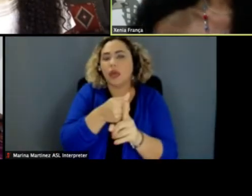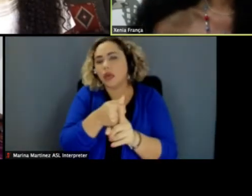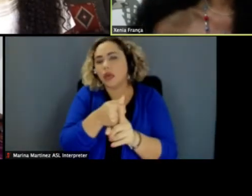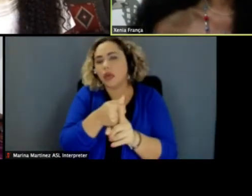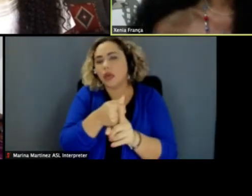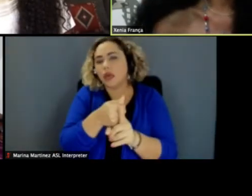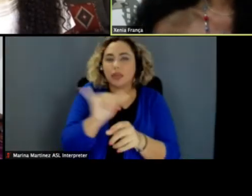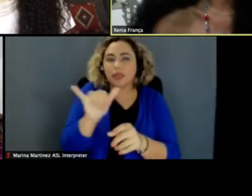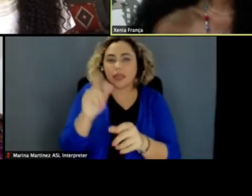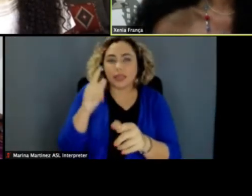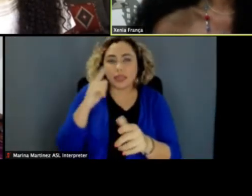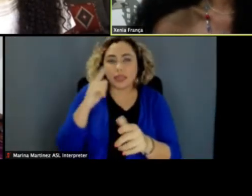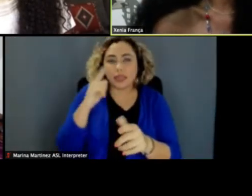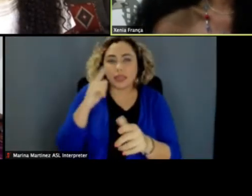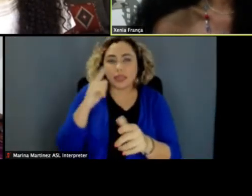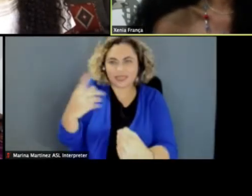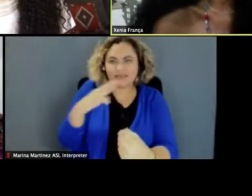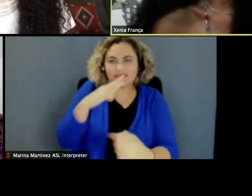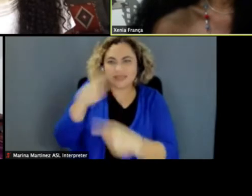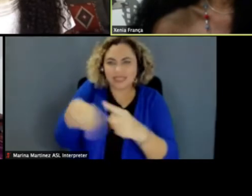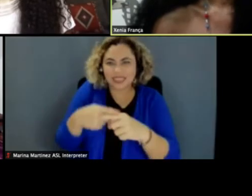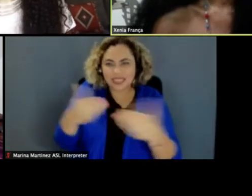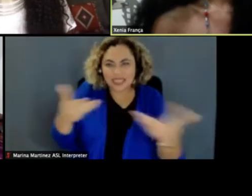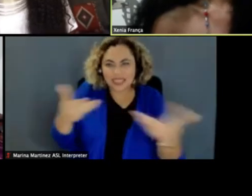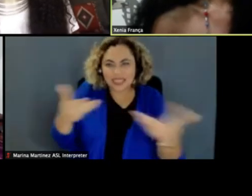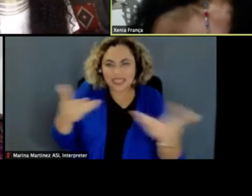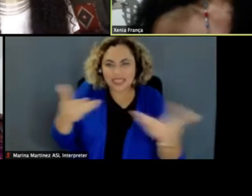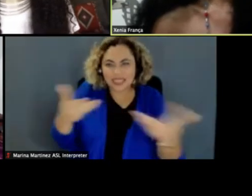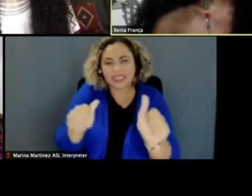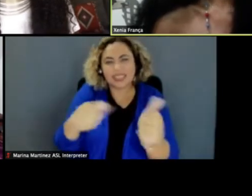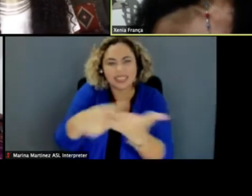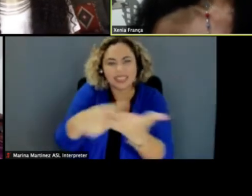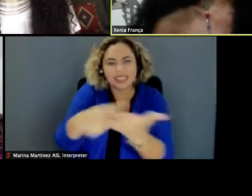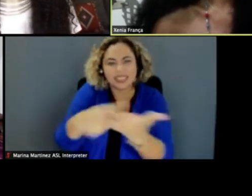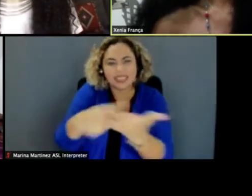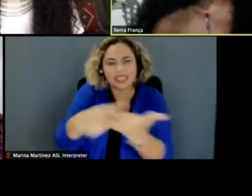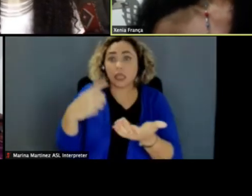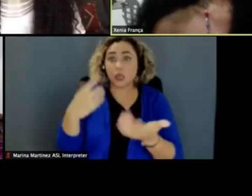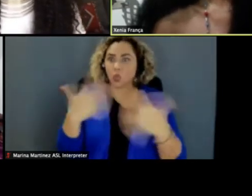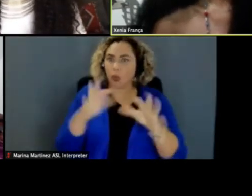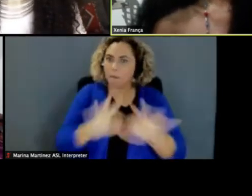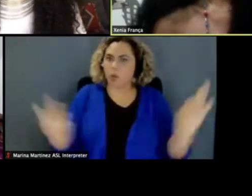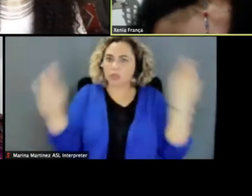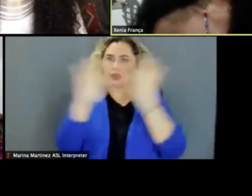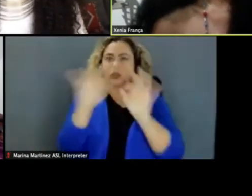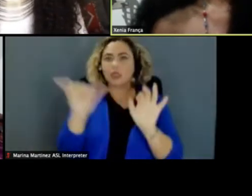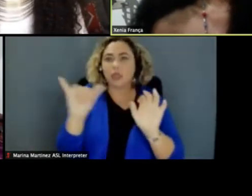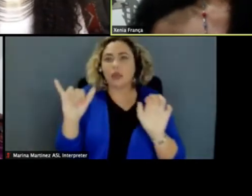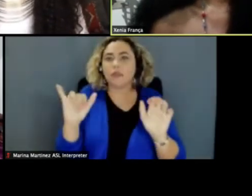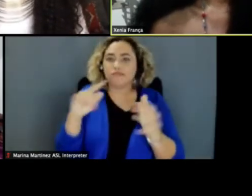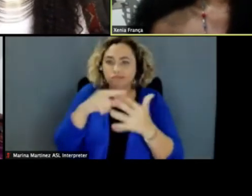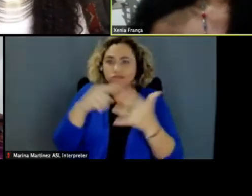500 anos, e a gente ainda está aqui discutindo coisas tão primárias.